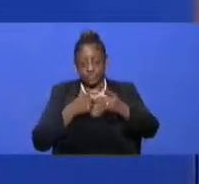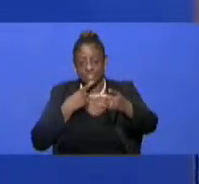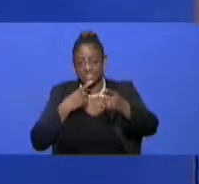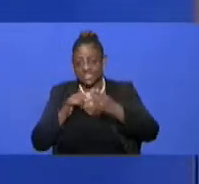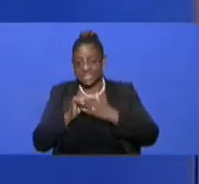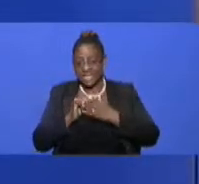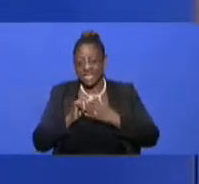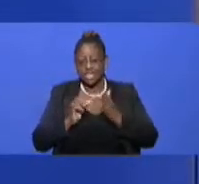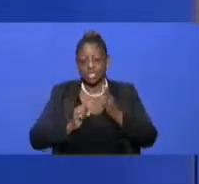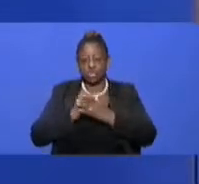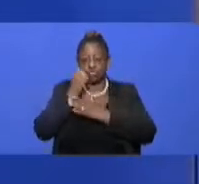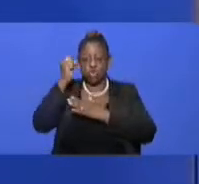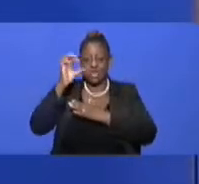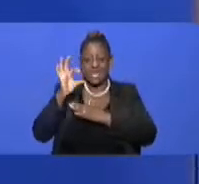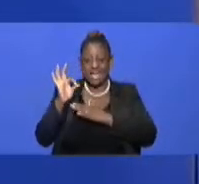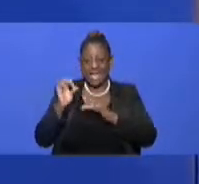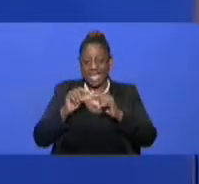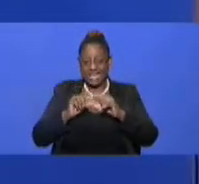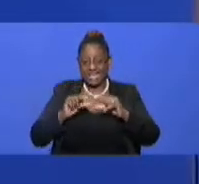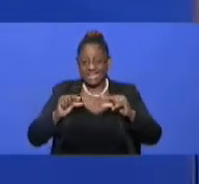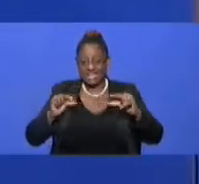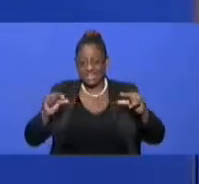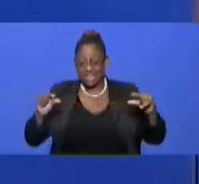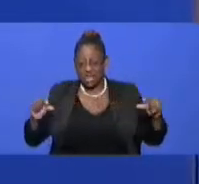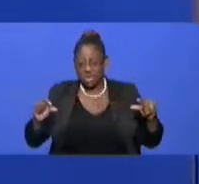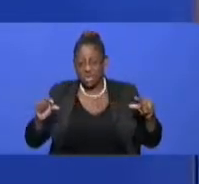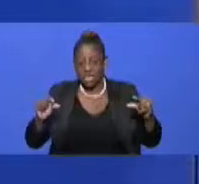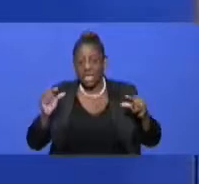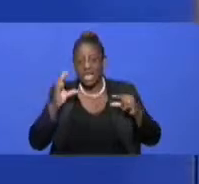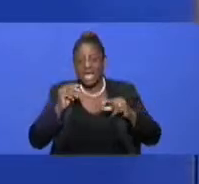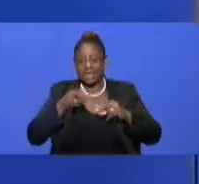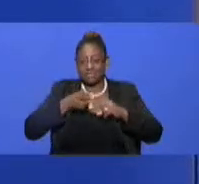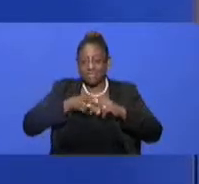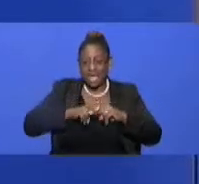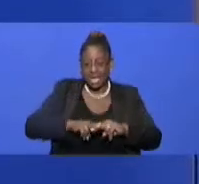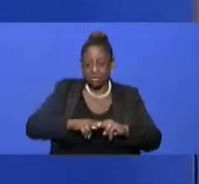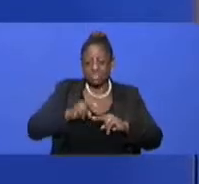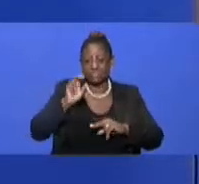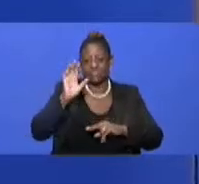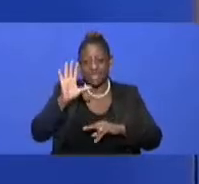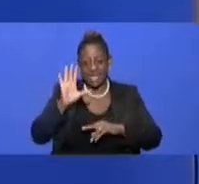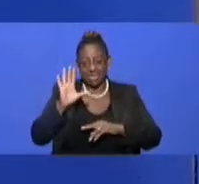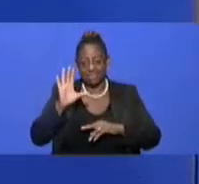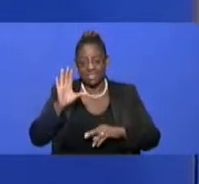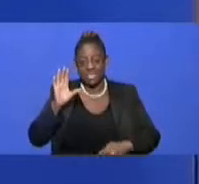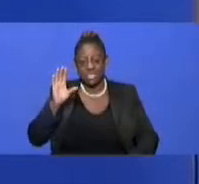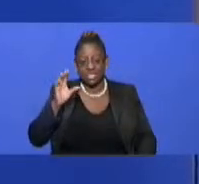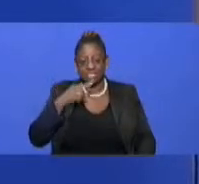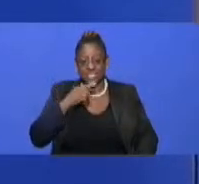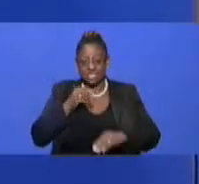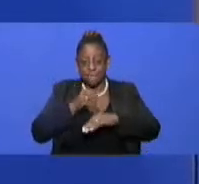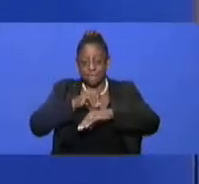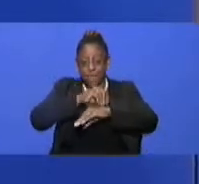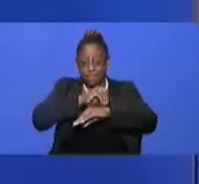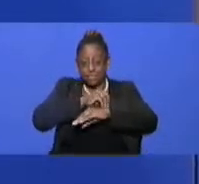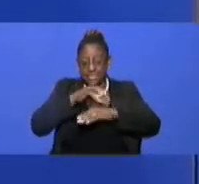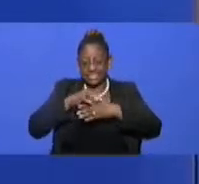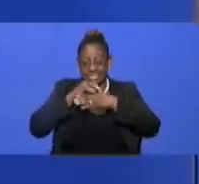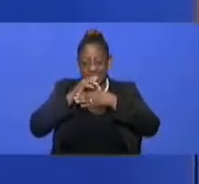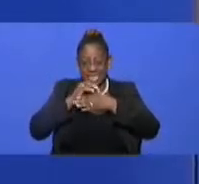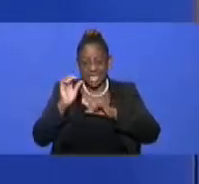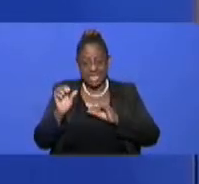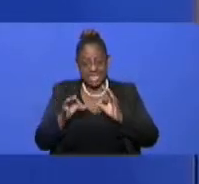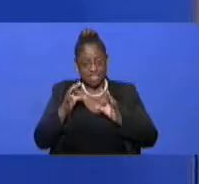up to 9 inches long and can weigh a whopping 5 to 6 pounds. It has brownish to green bumpy skin, and anyone